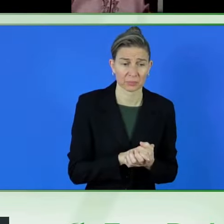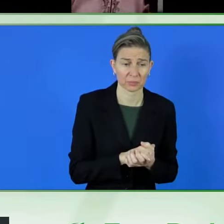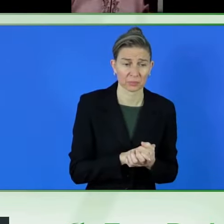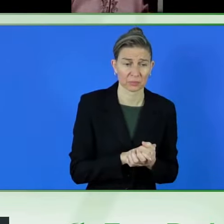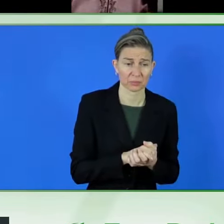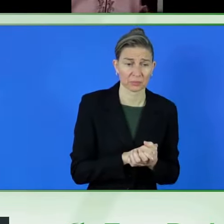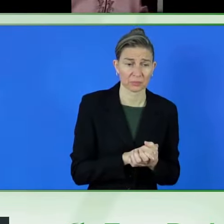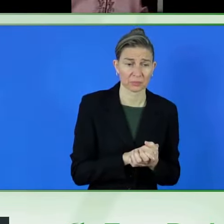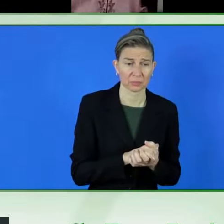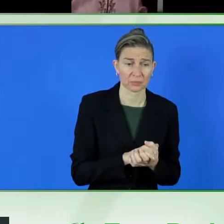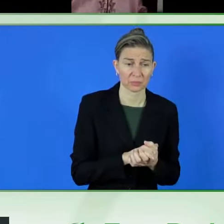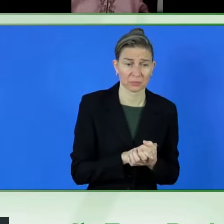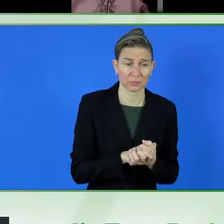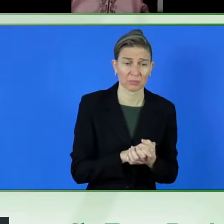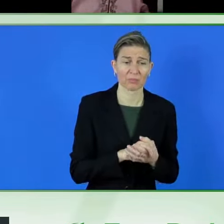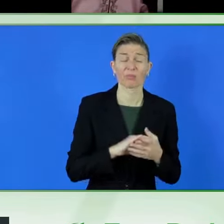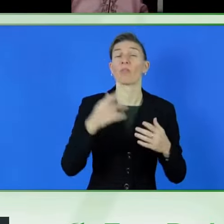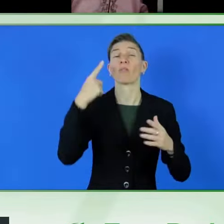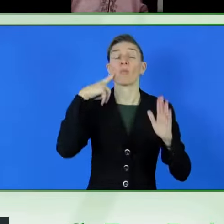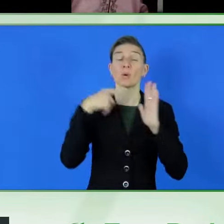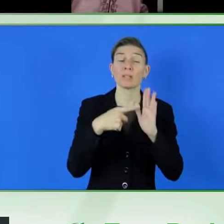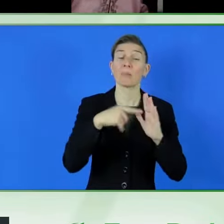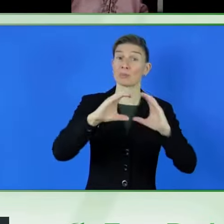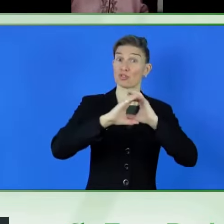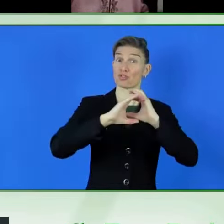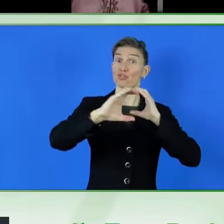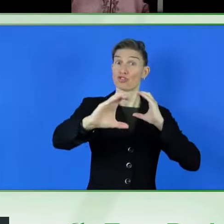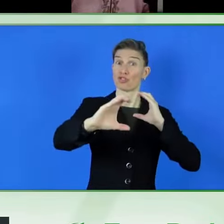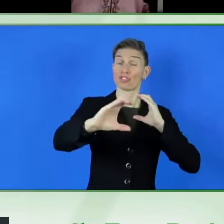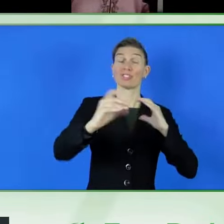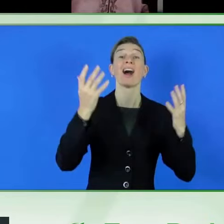wheelchair can reach the